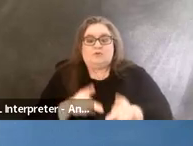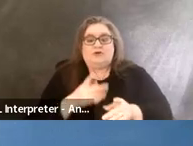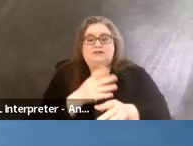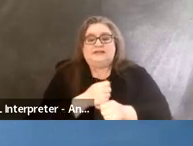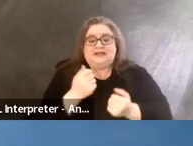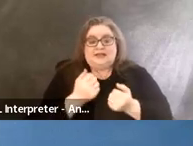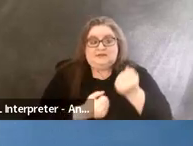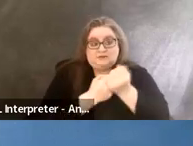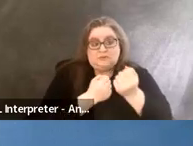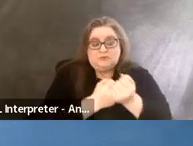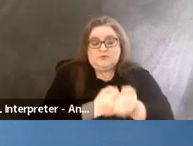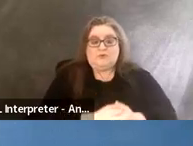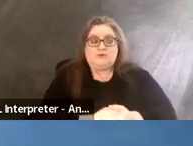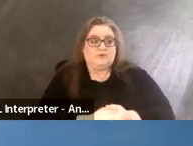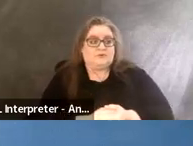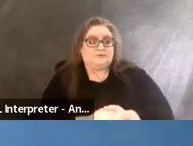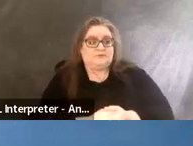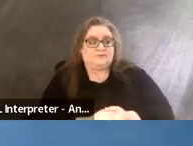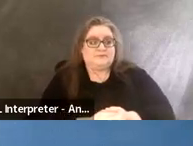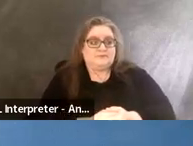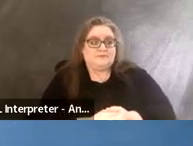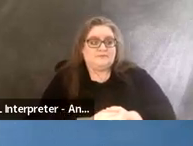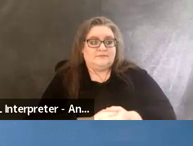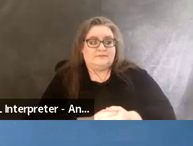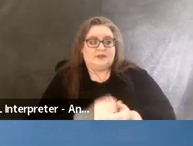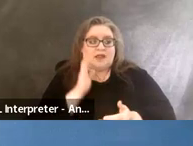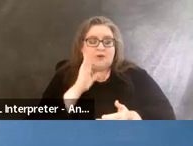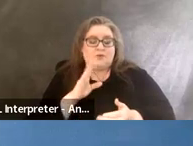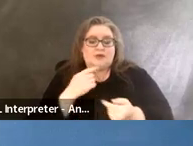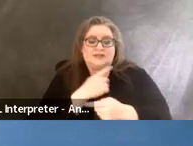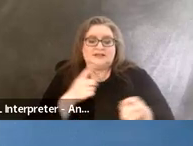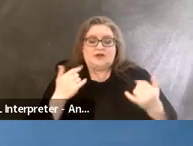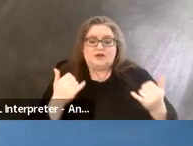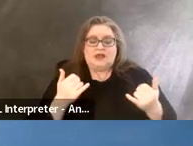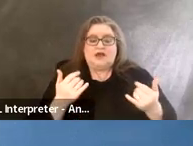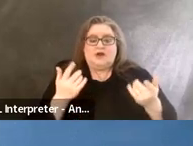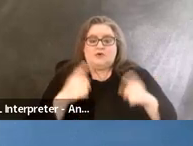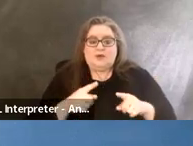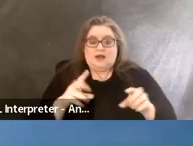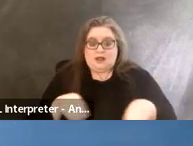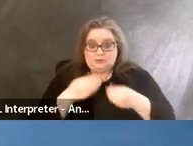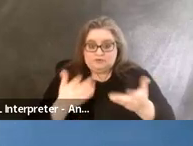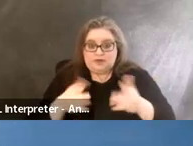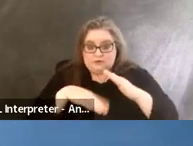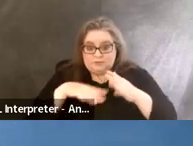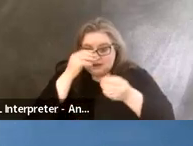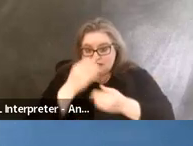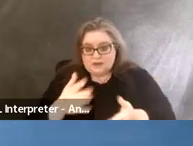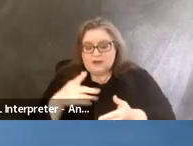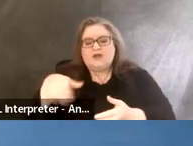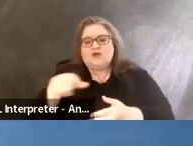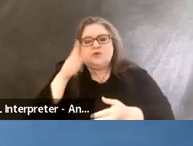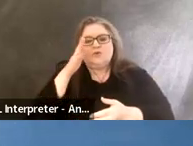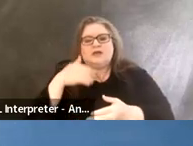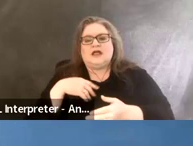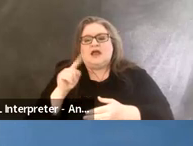support. So I'm gonna though tell you that once I provide you with the basics, you will have the